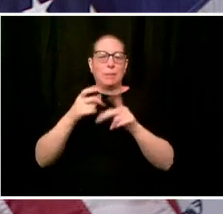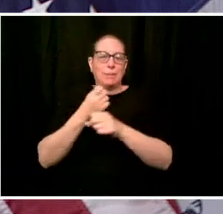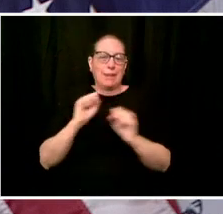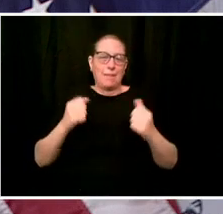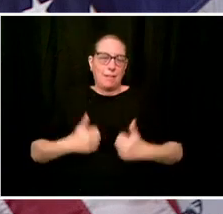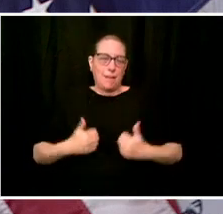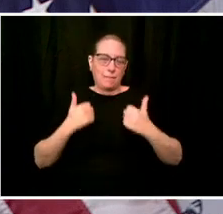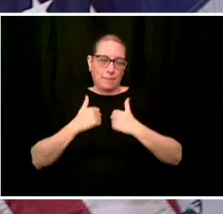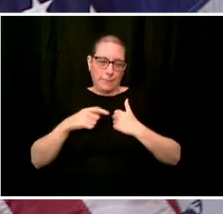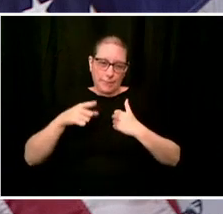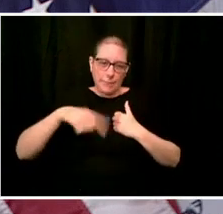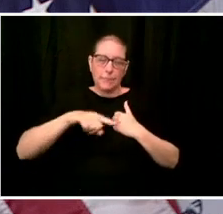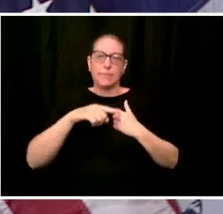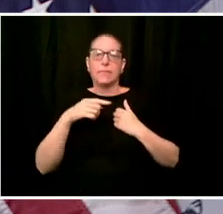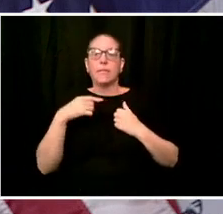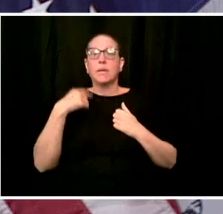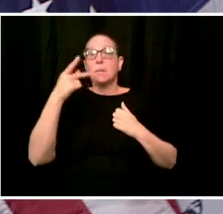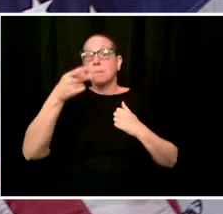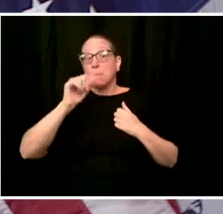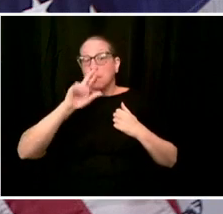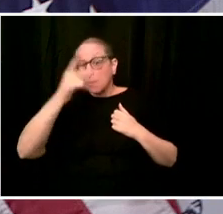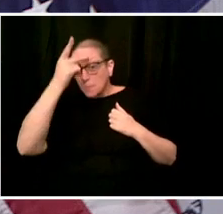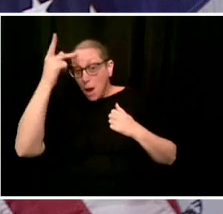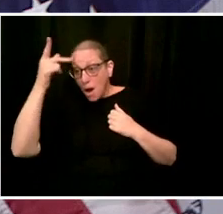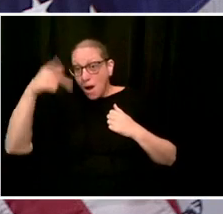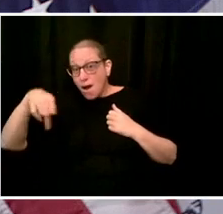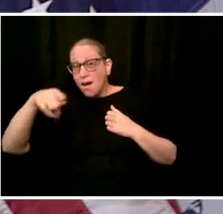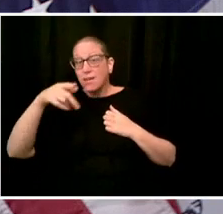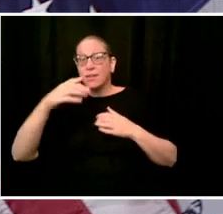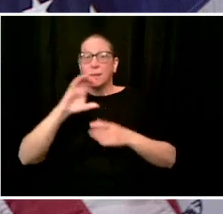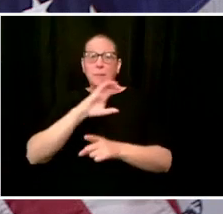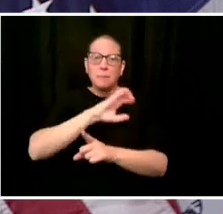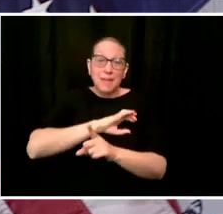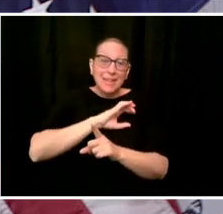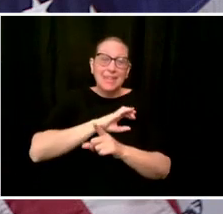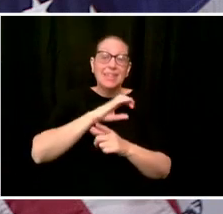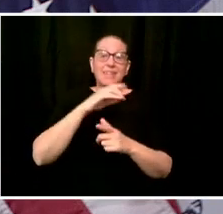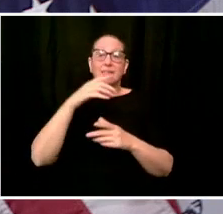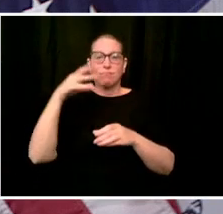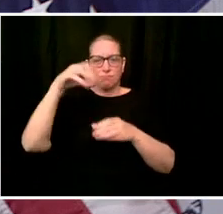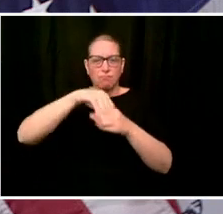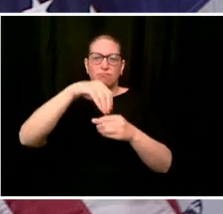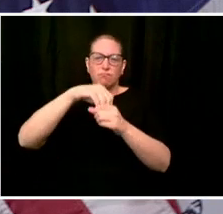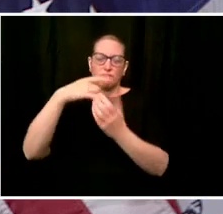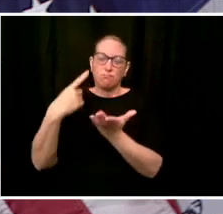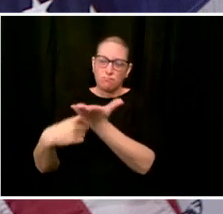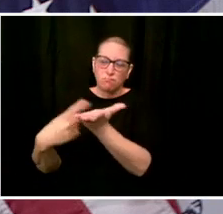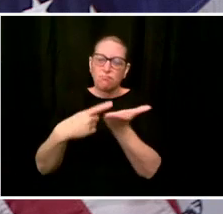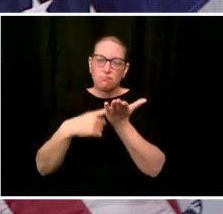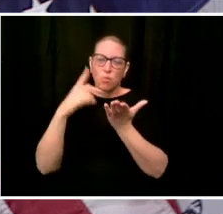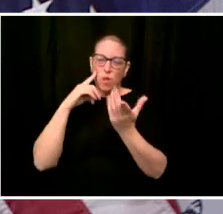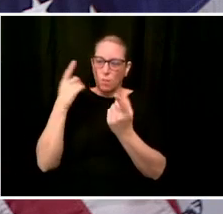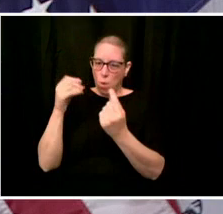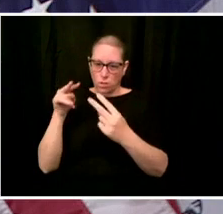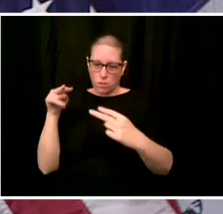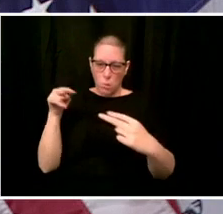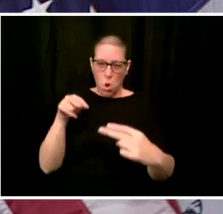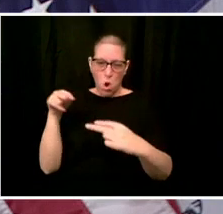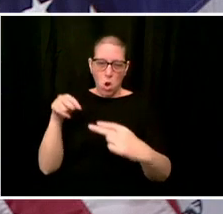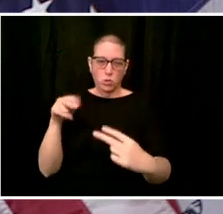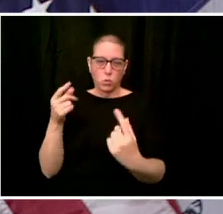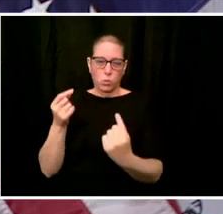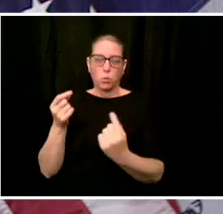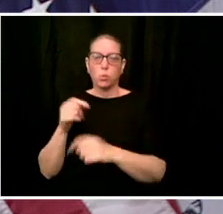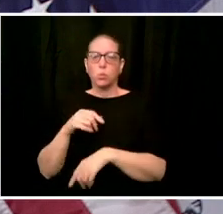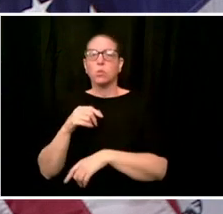et cetera. So we'll have much more on that in the next few days. On the Health and Hospitals, we'll get